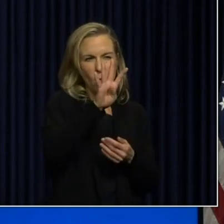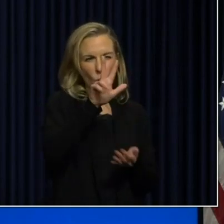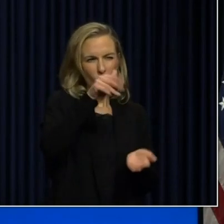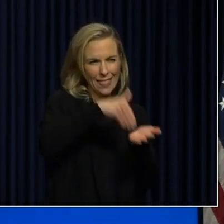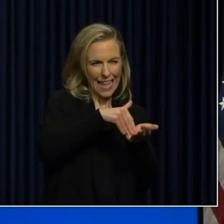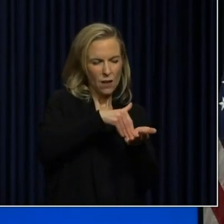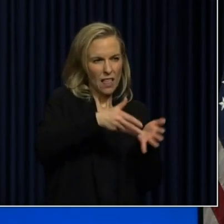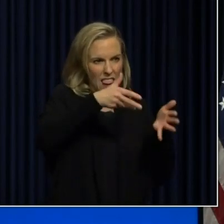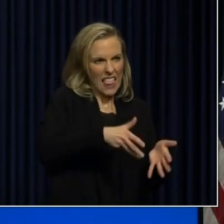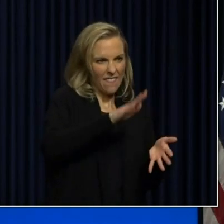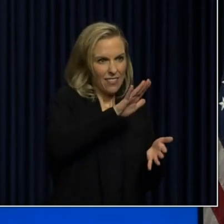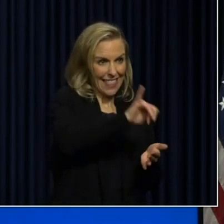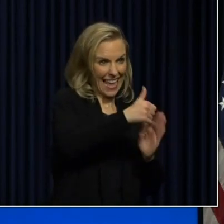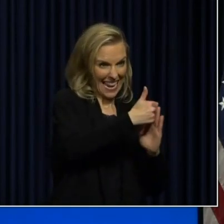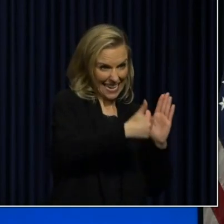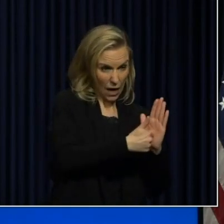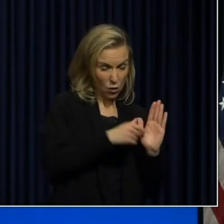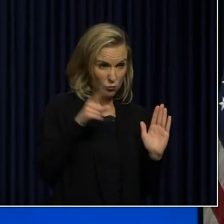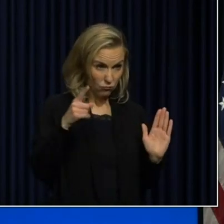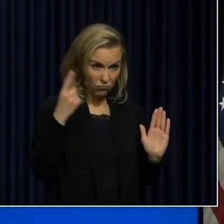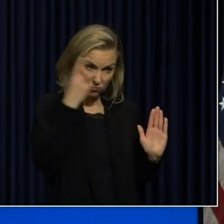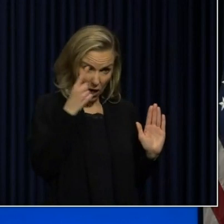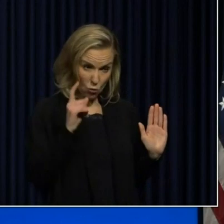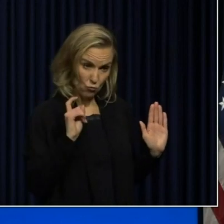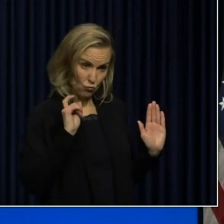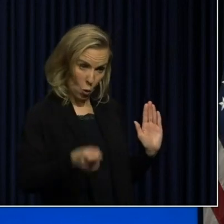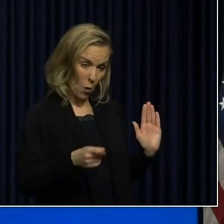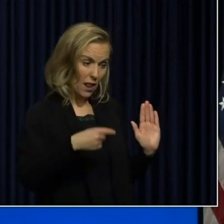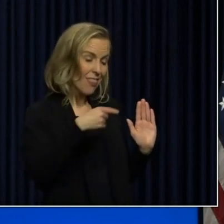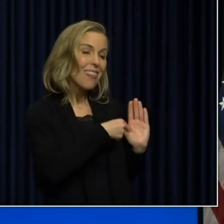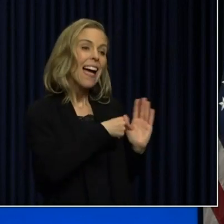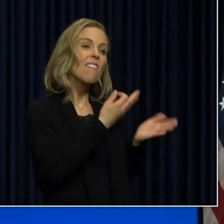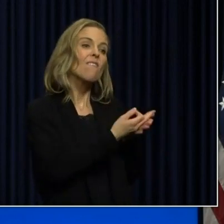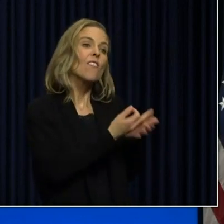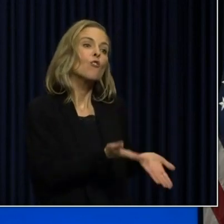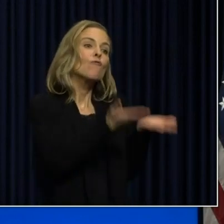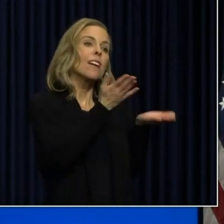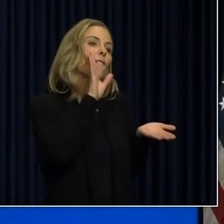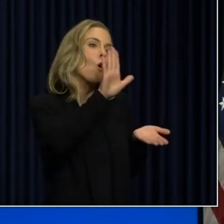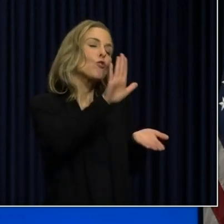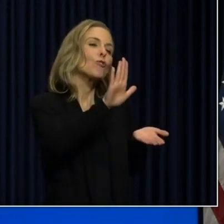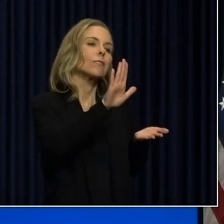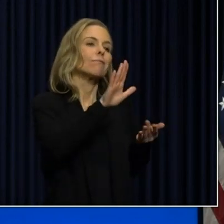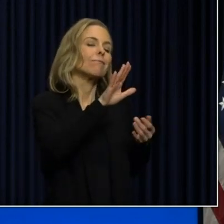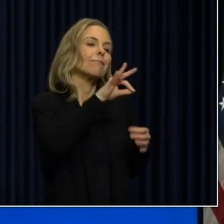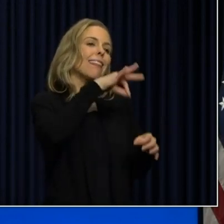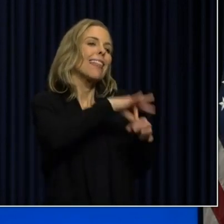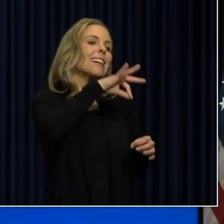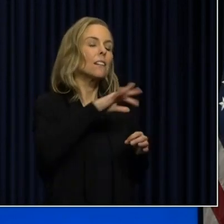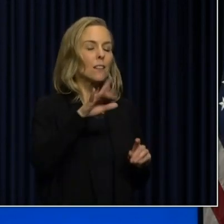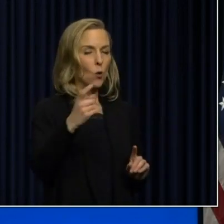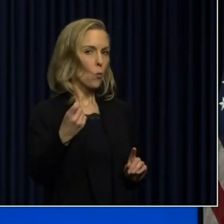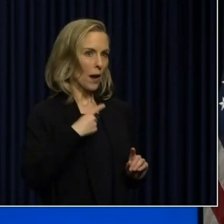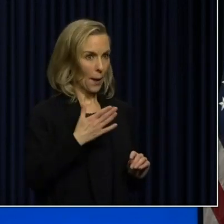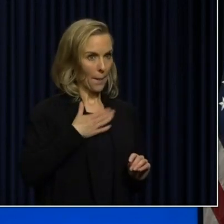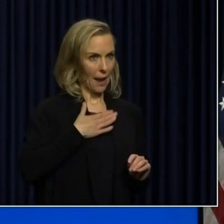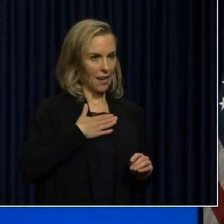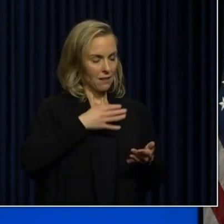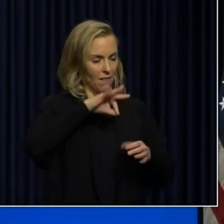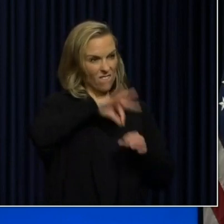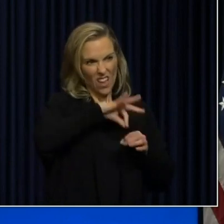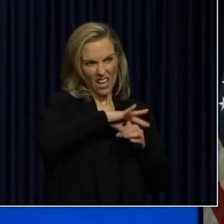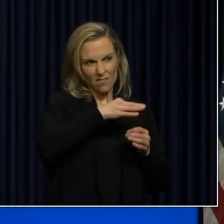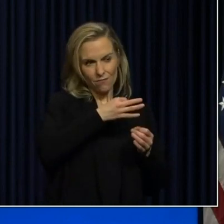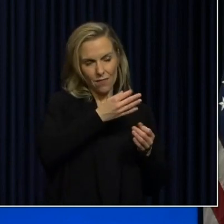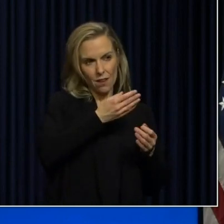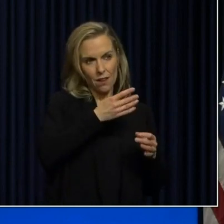in the account. Have you considered donating the rest of your inaugural funds to your Team Kentucky fund? The question is, my inaugural fund had